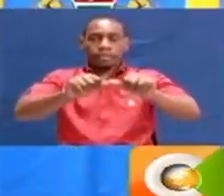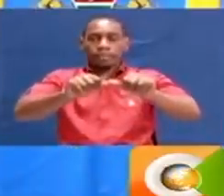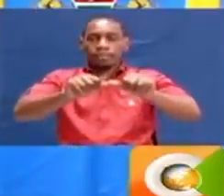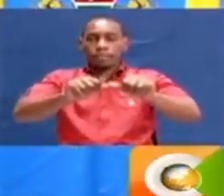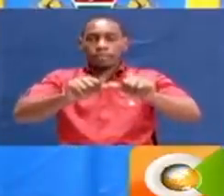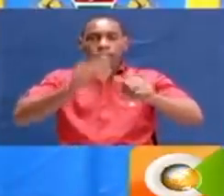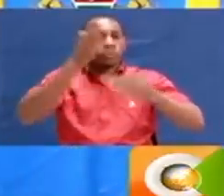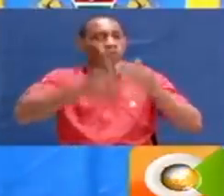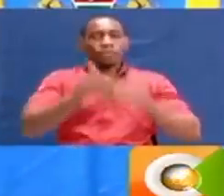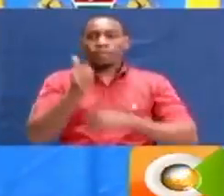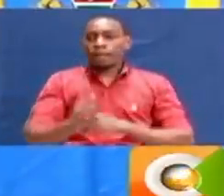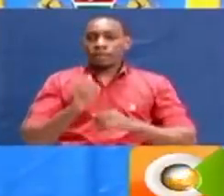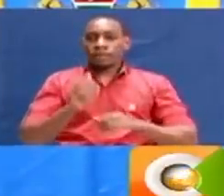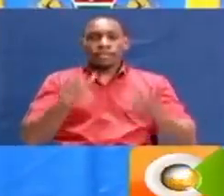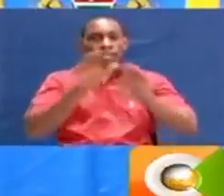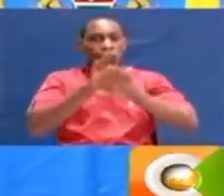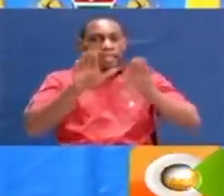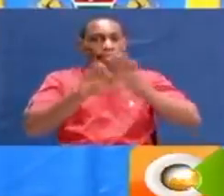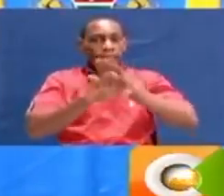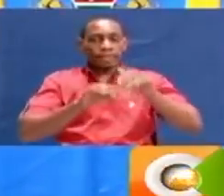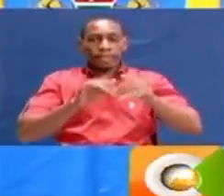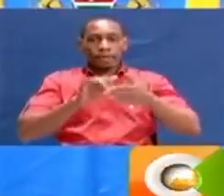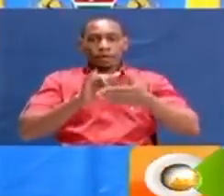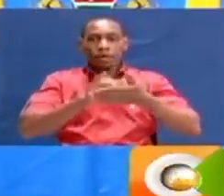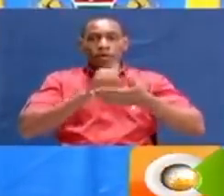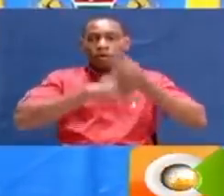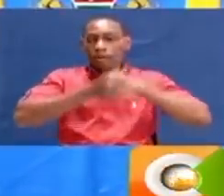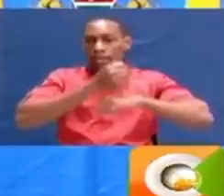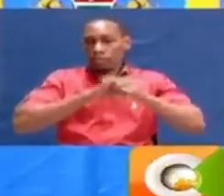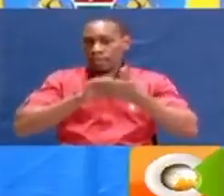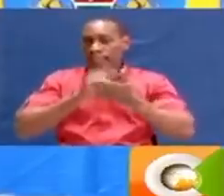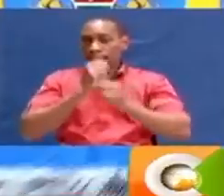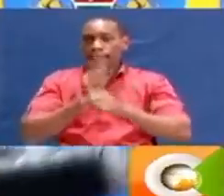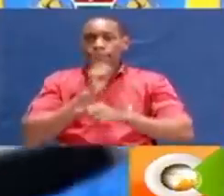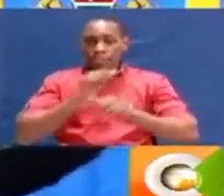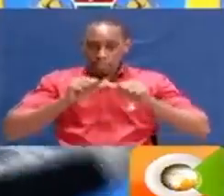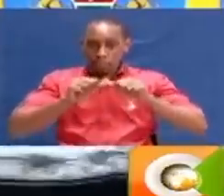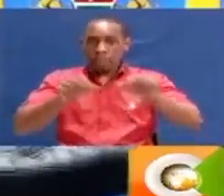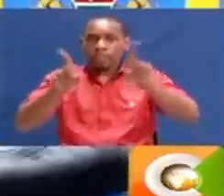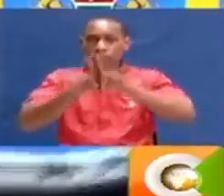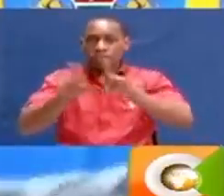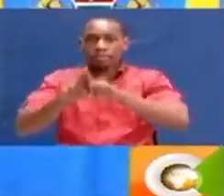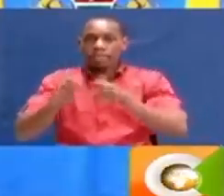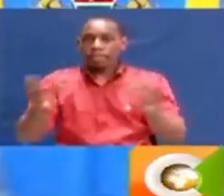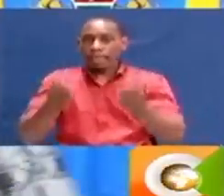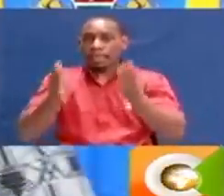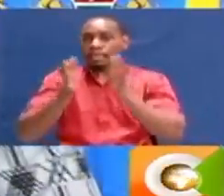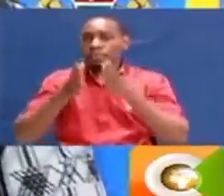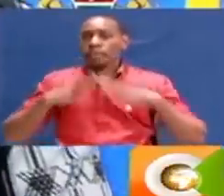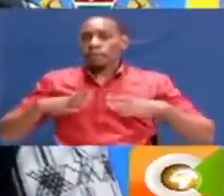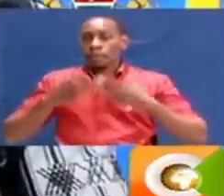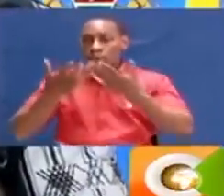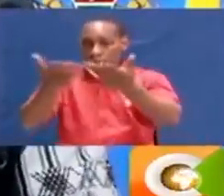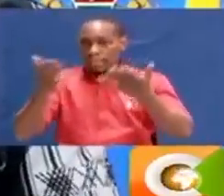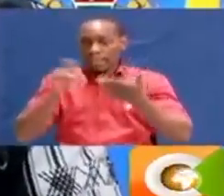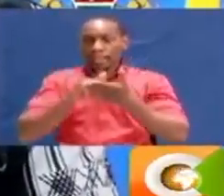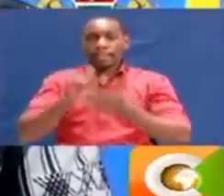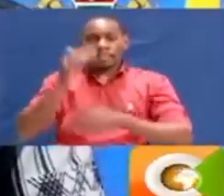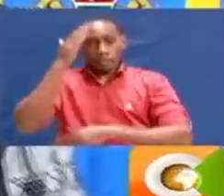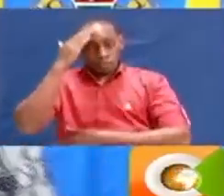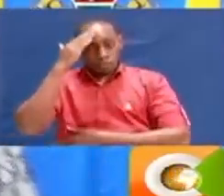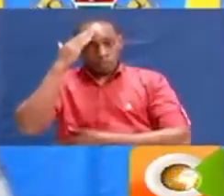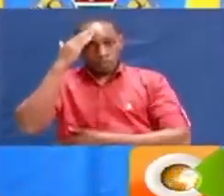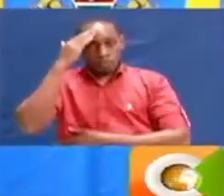that has stopped. All the measures that we have taken are there, and we still urge the public to be aware